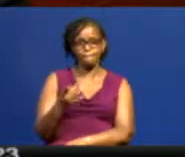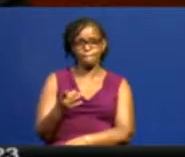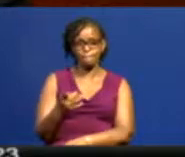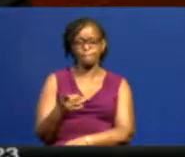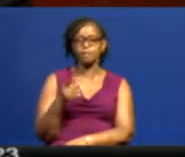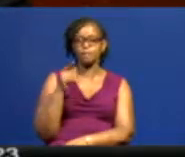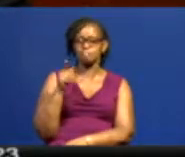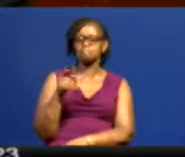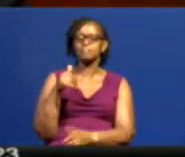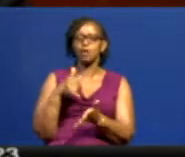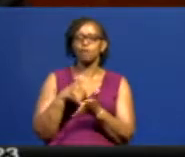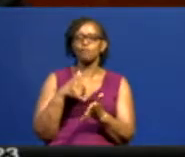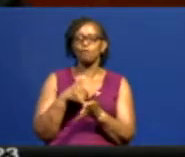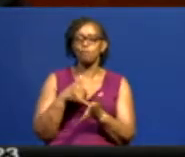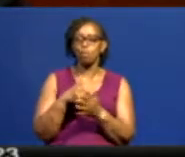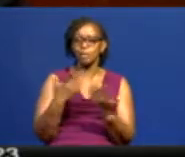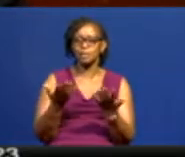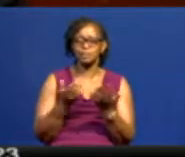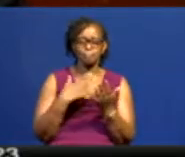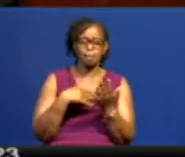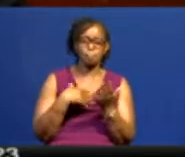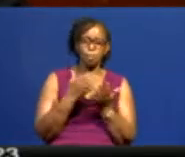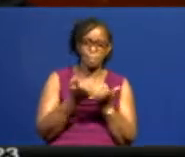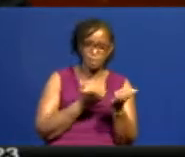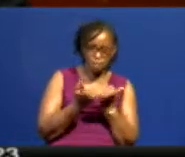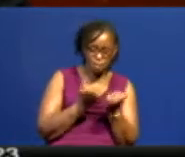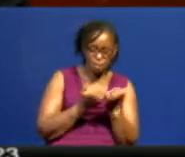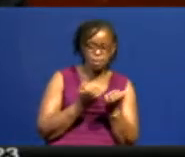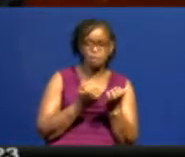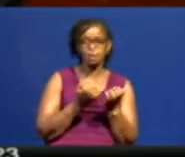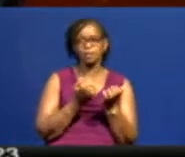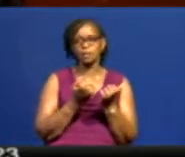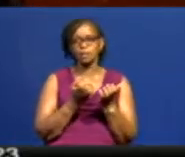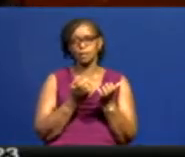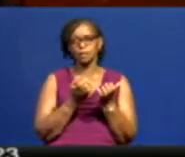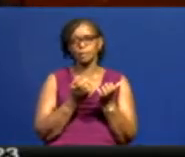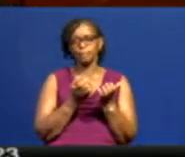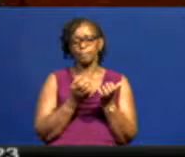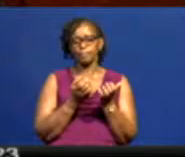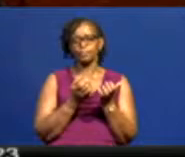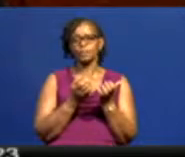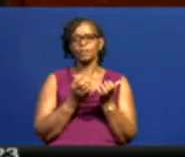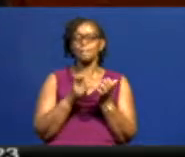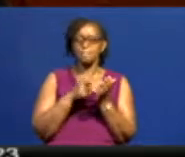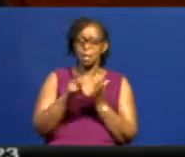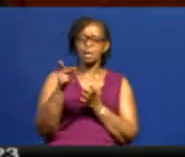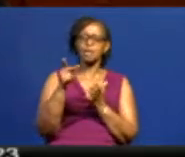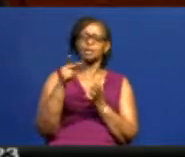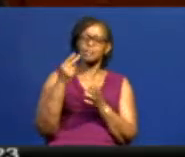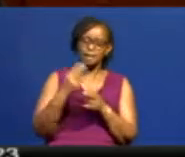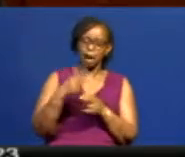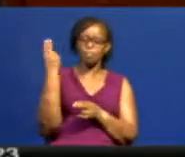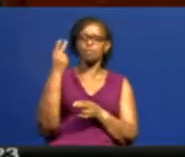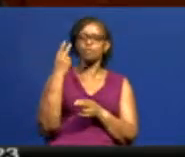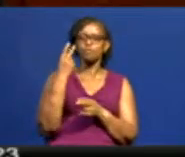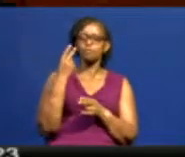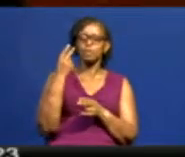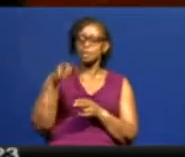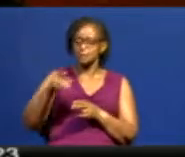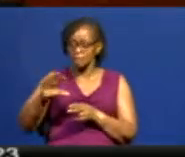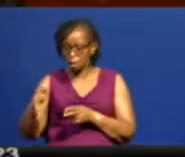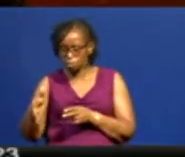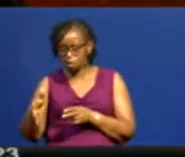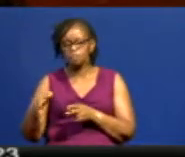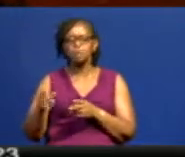involves business people who have been charged double taxation from one county to another. Honourable